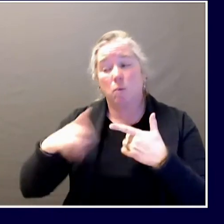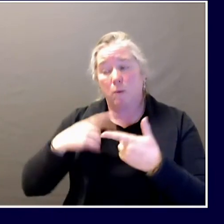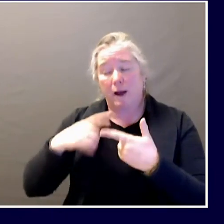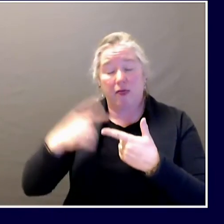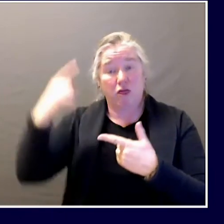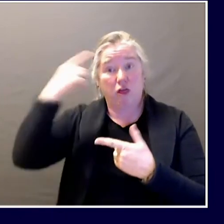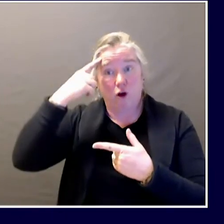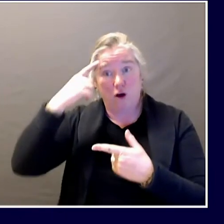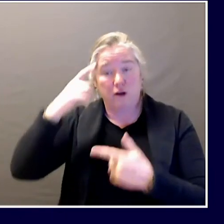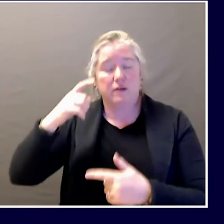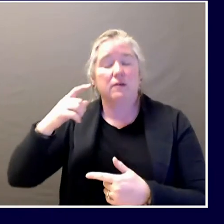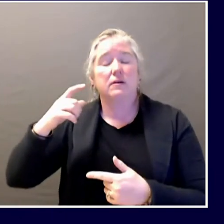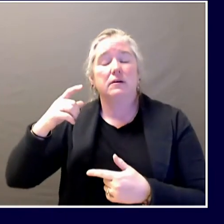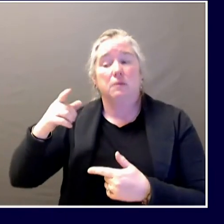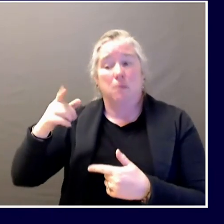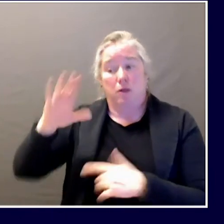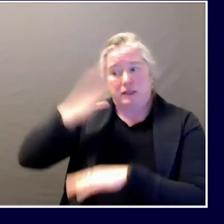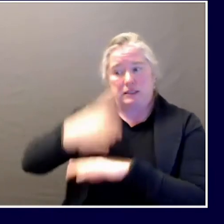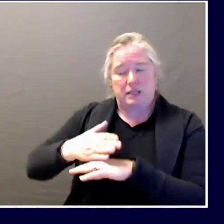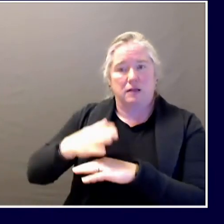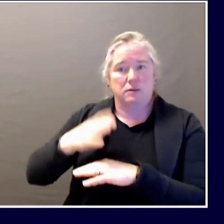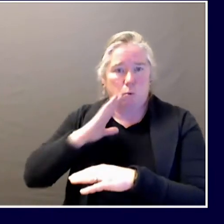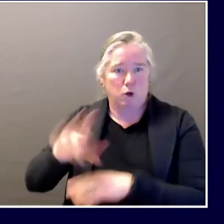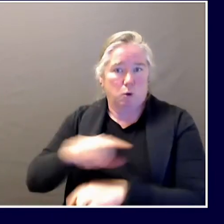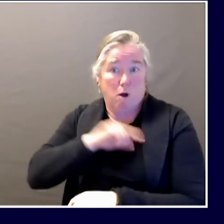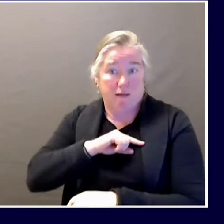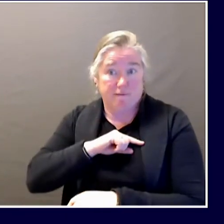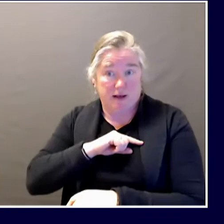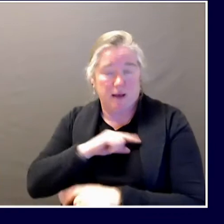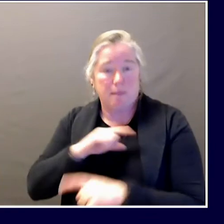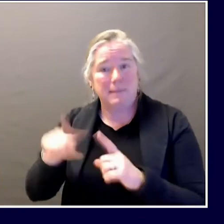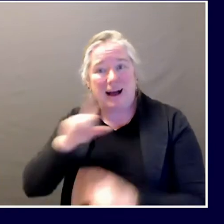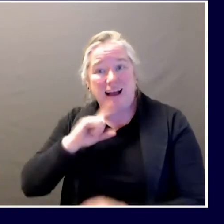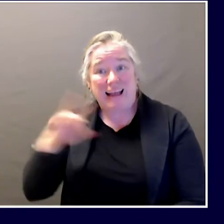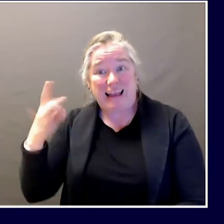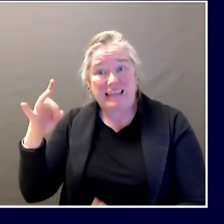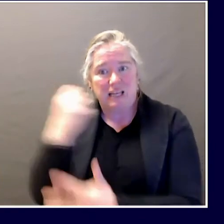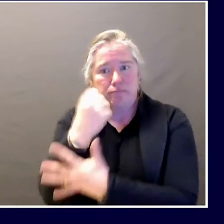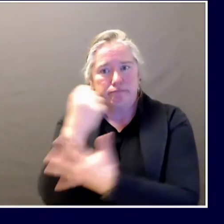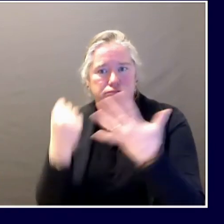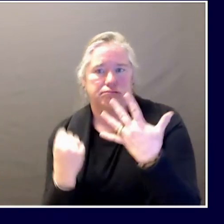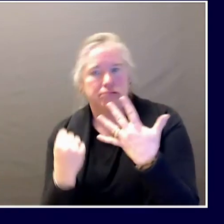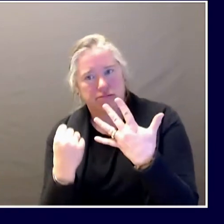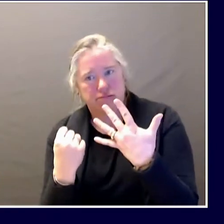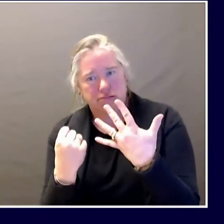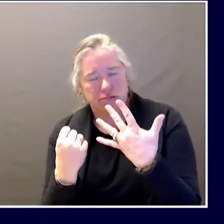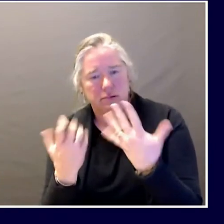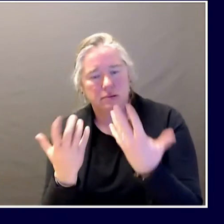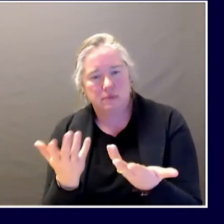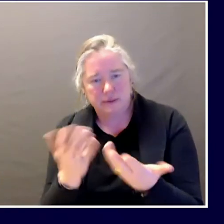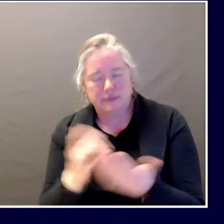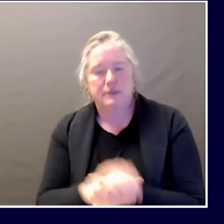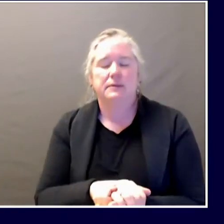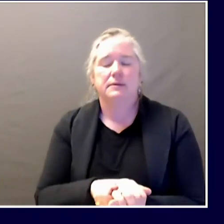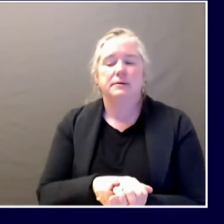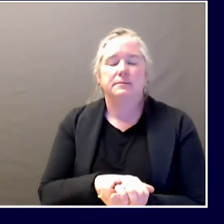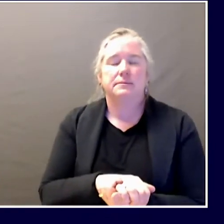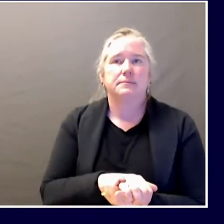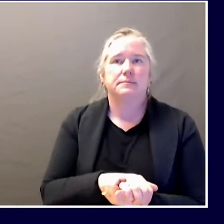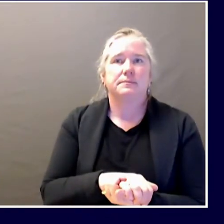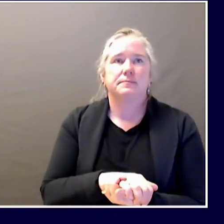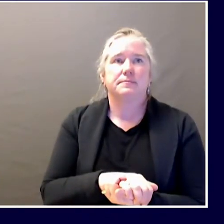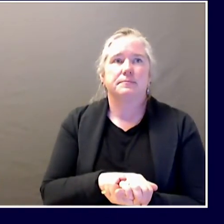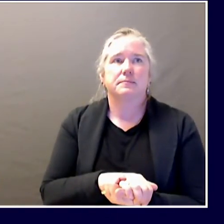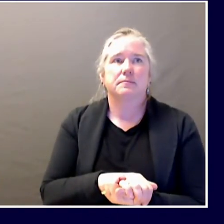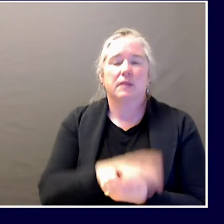strictly age-based approach, that effectively pushed him to the end of the list. So I'm wondering, and I know